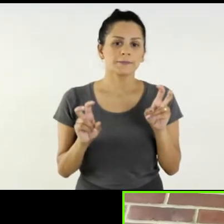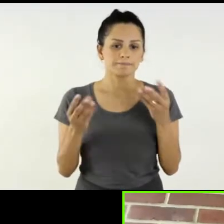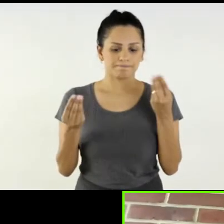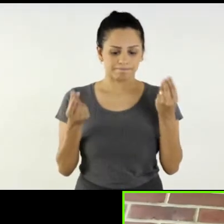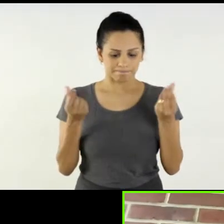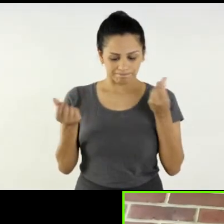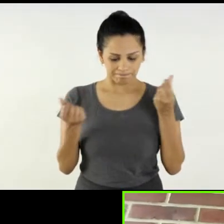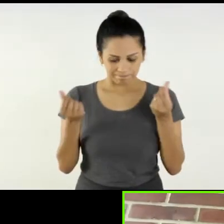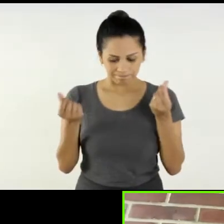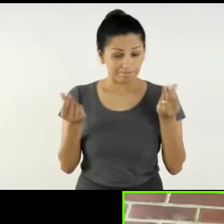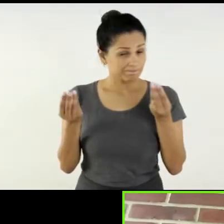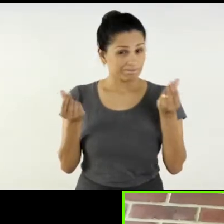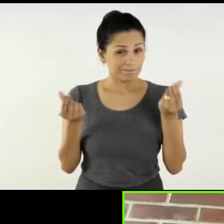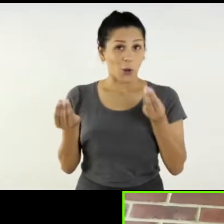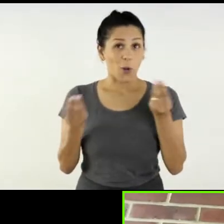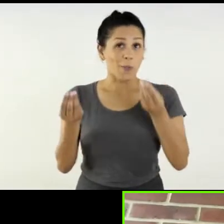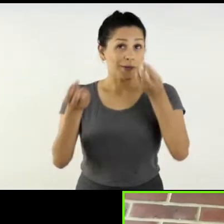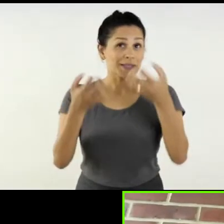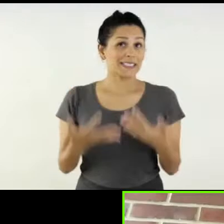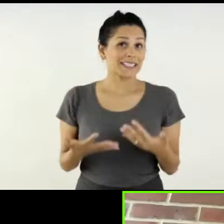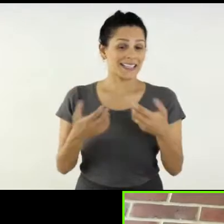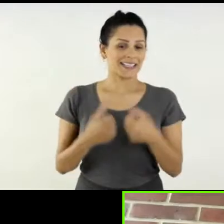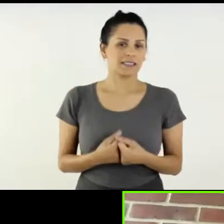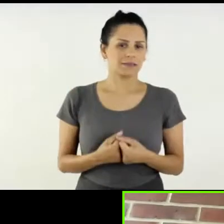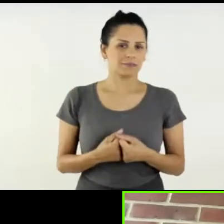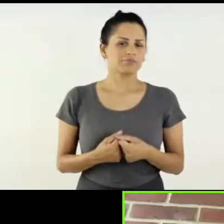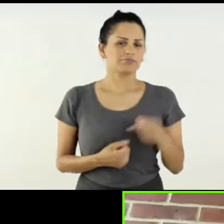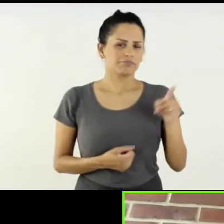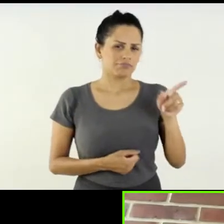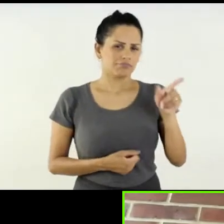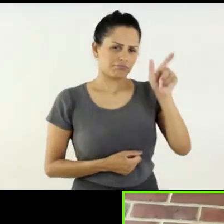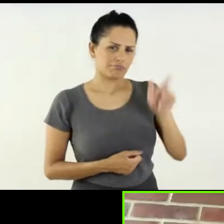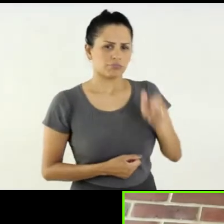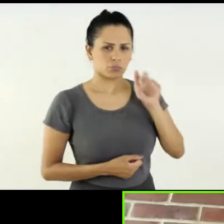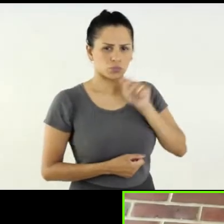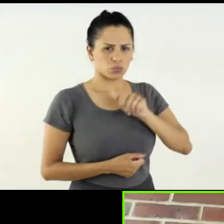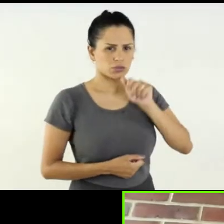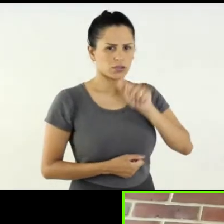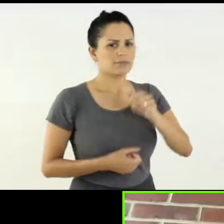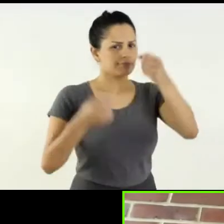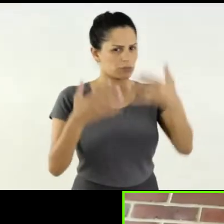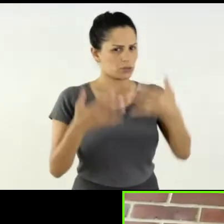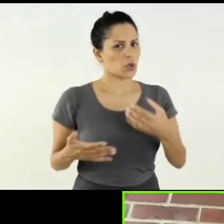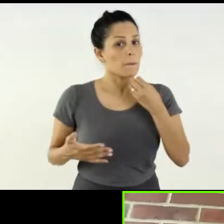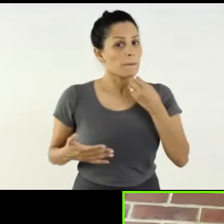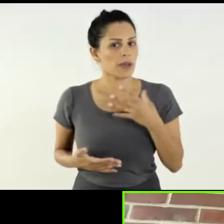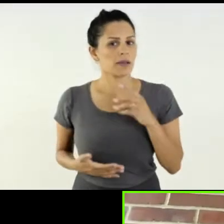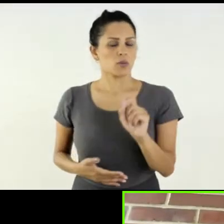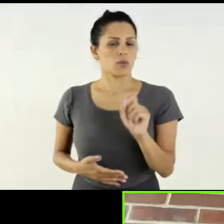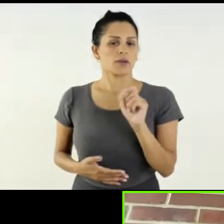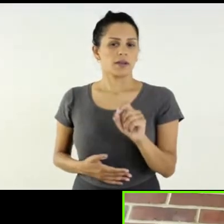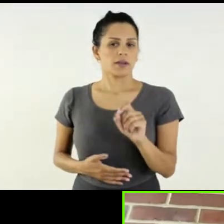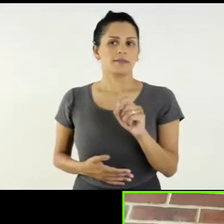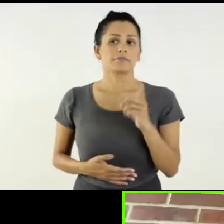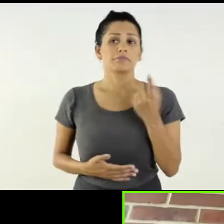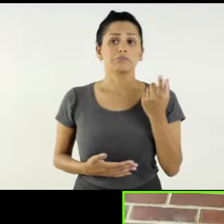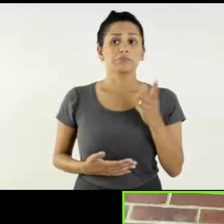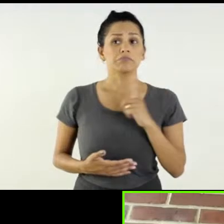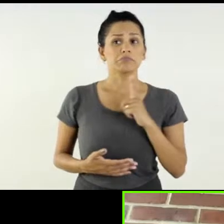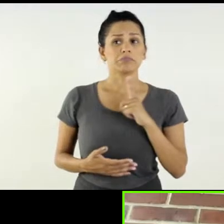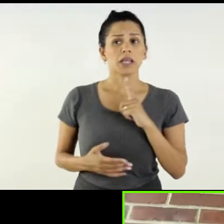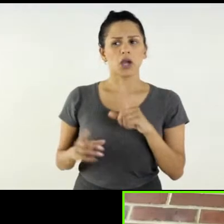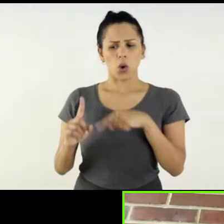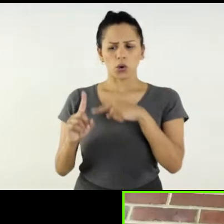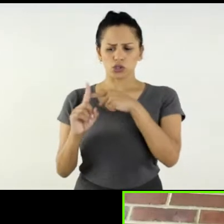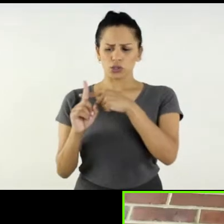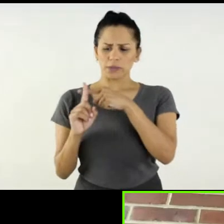Sophie Hackett said it best when she said, does optimism have an aesthetic? And to which I would add, is there a feminist aesthetic?